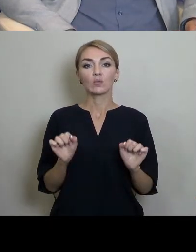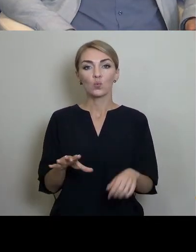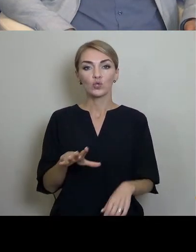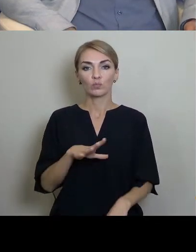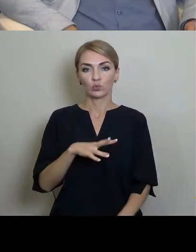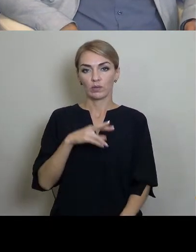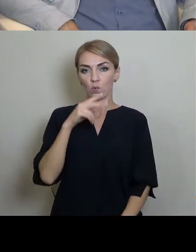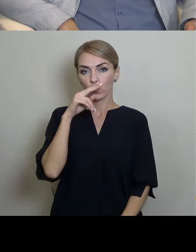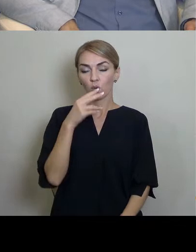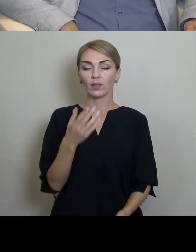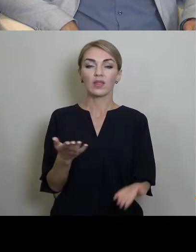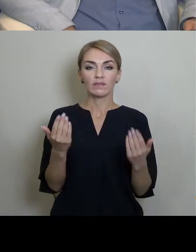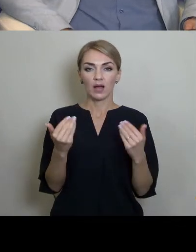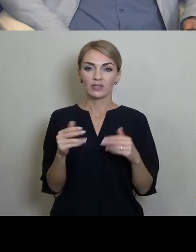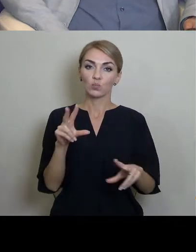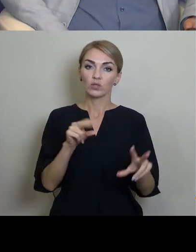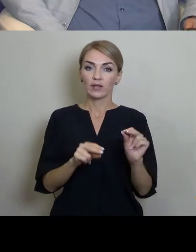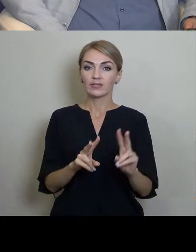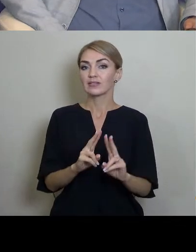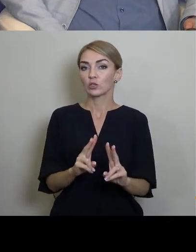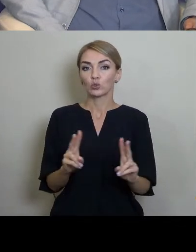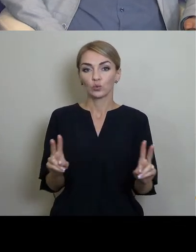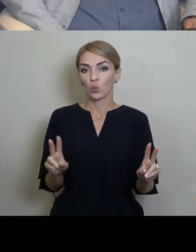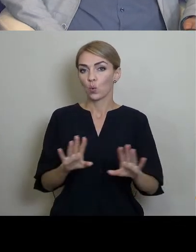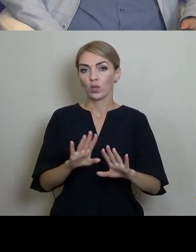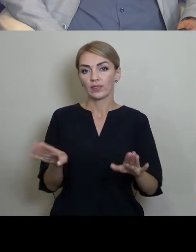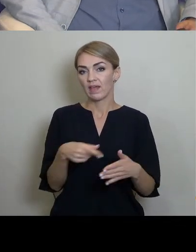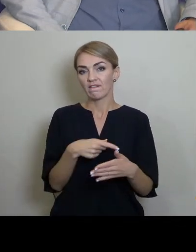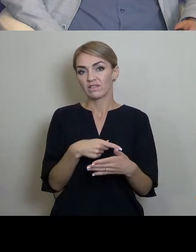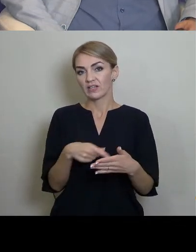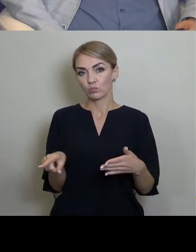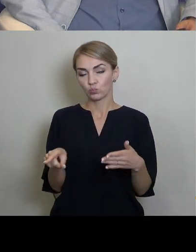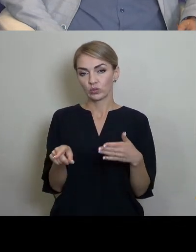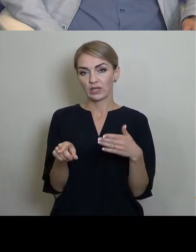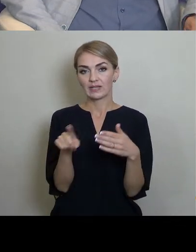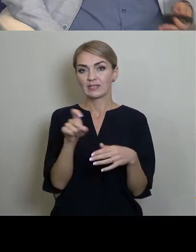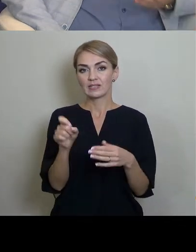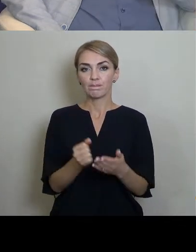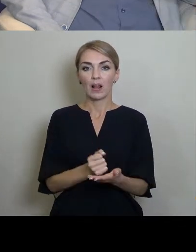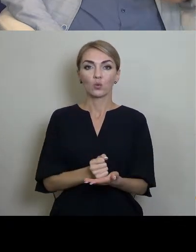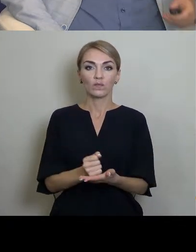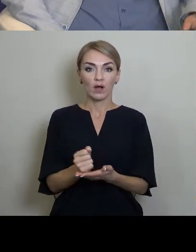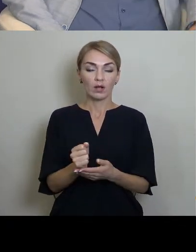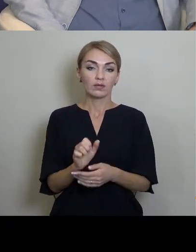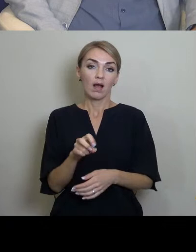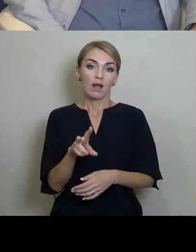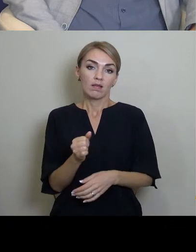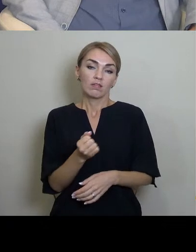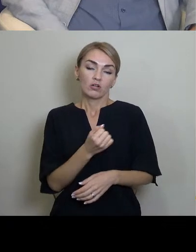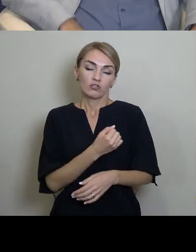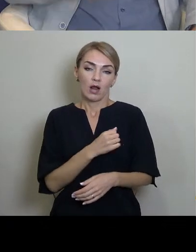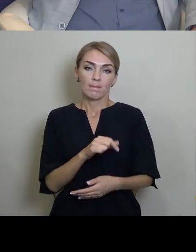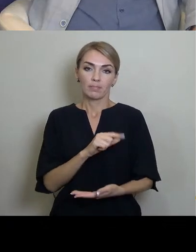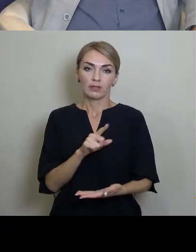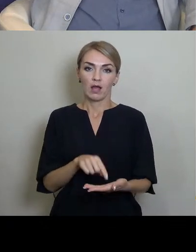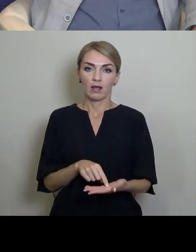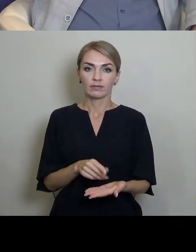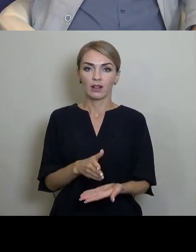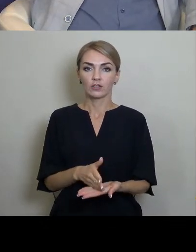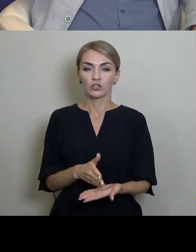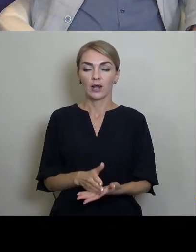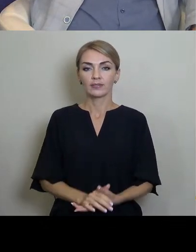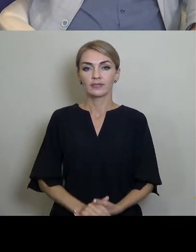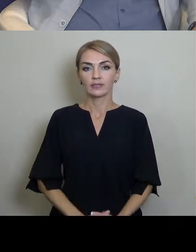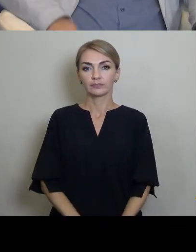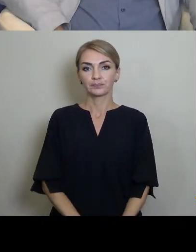How many errors there should be and how to do it? Let's hope that nobody is going to be removed from the